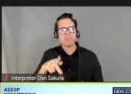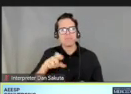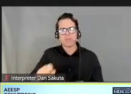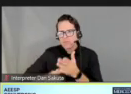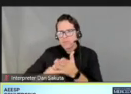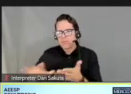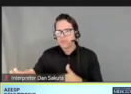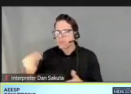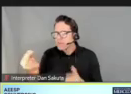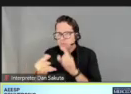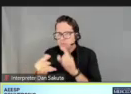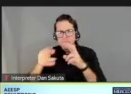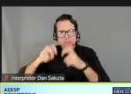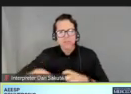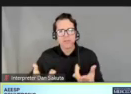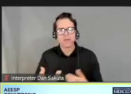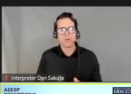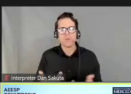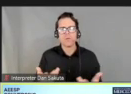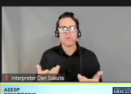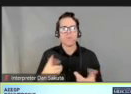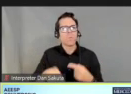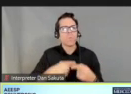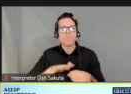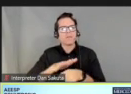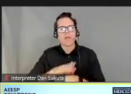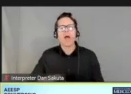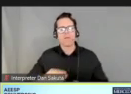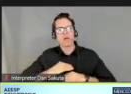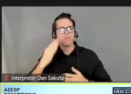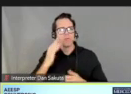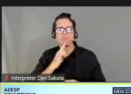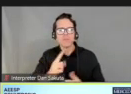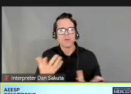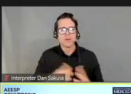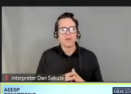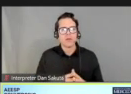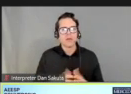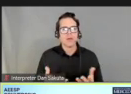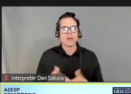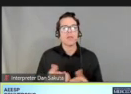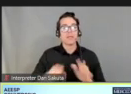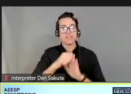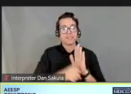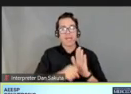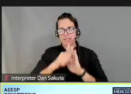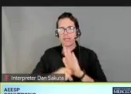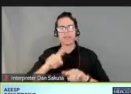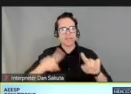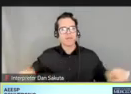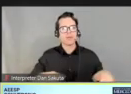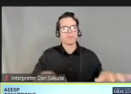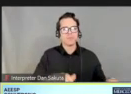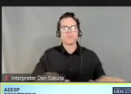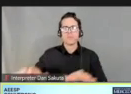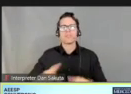When's enough? And you're seeing different states take different actions. Recently, the state of Oregon has done some